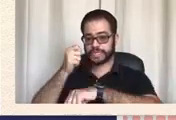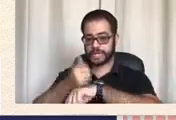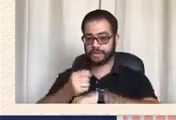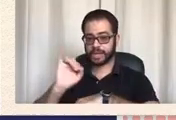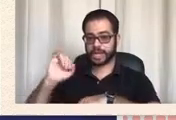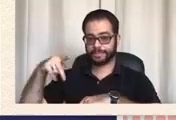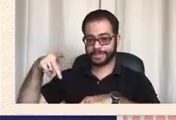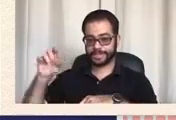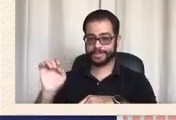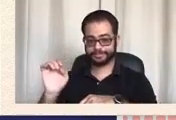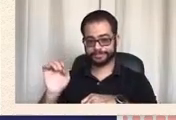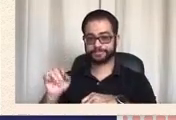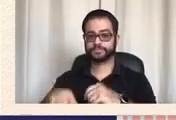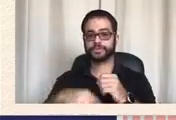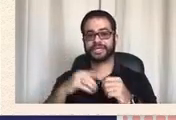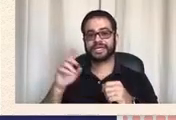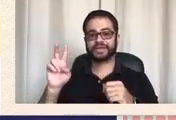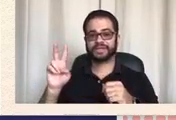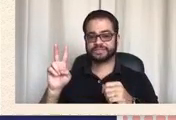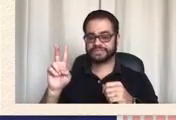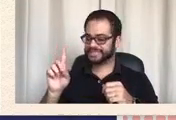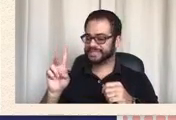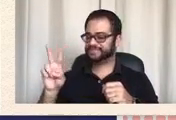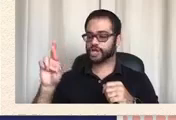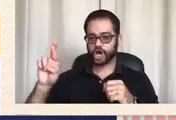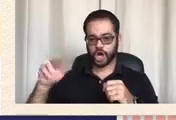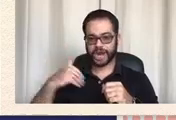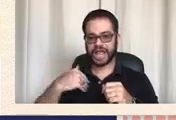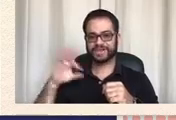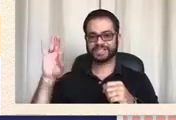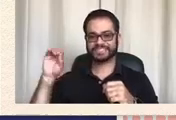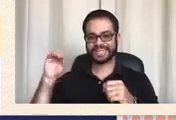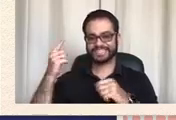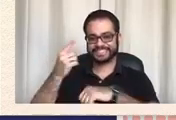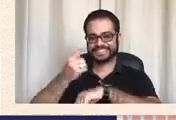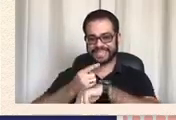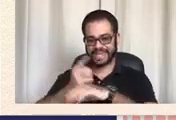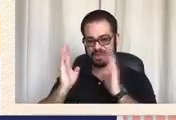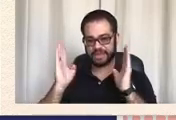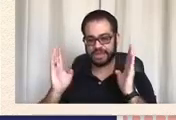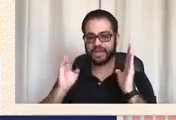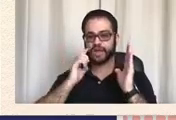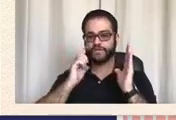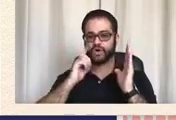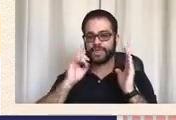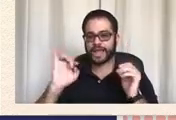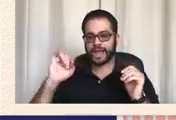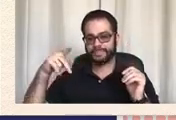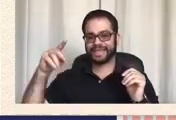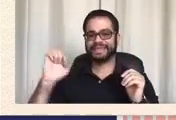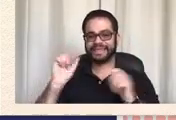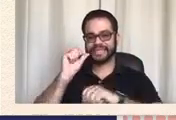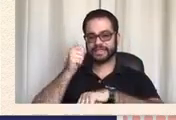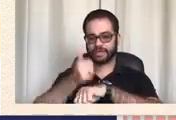has a 90-day window for IPE development. So that written document that we talked about, from the determination